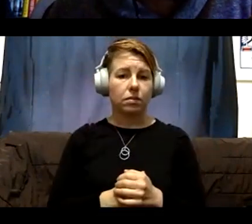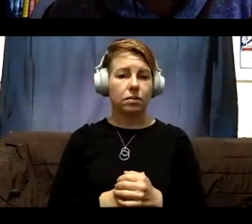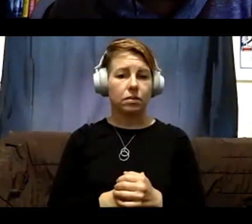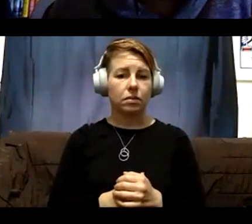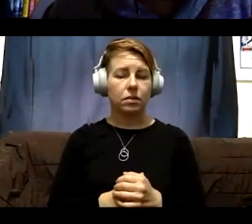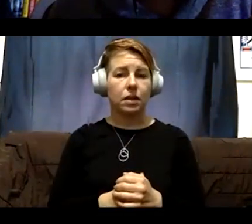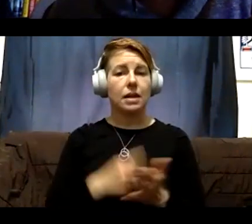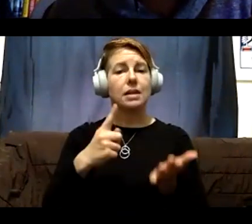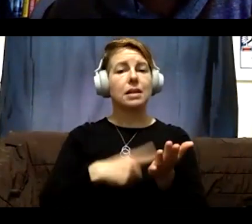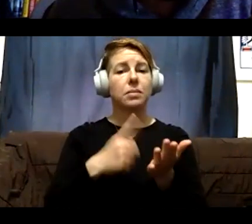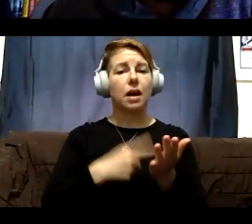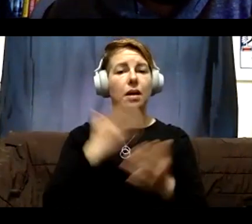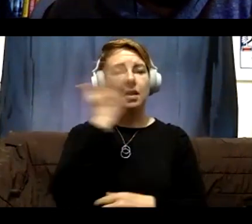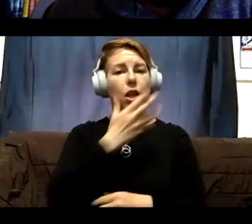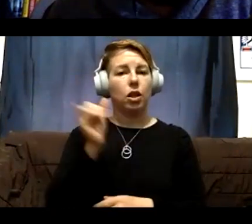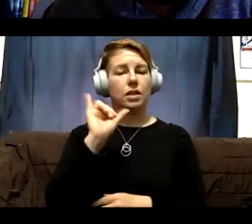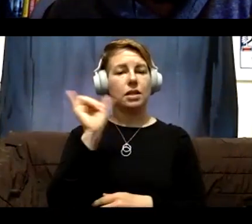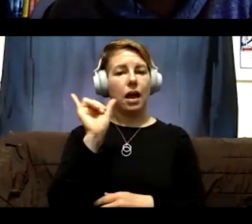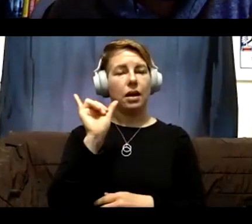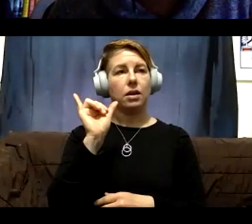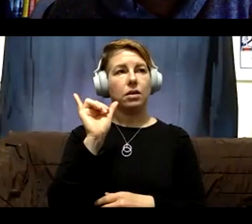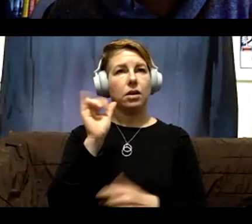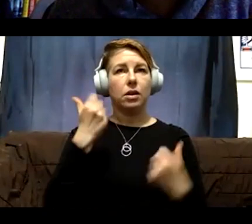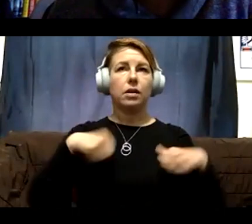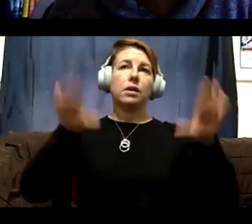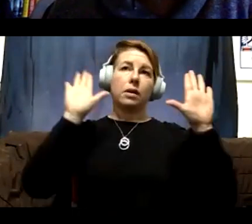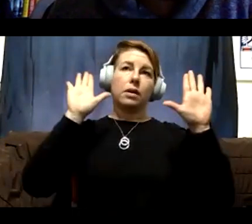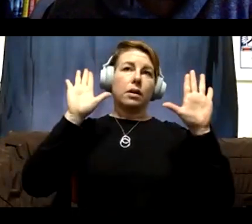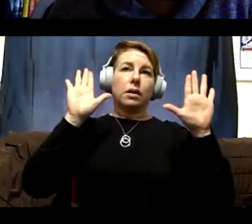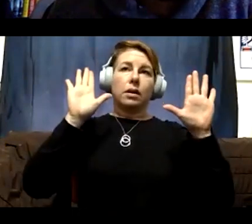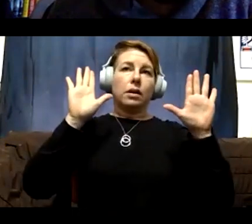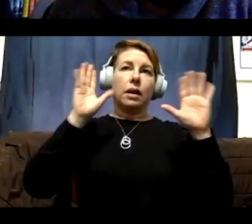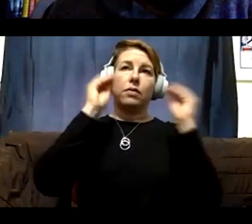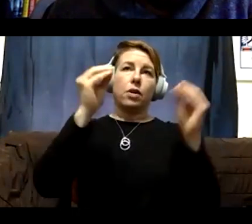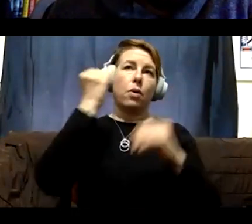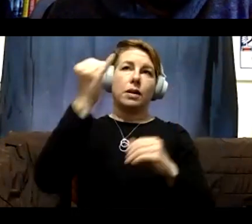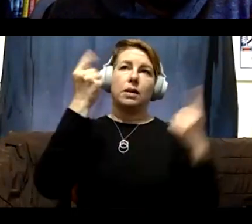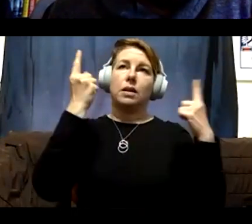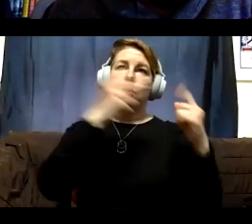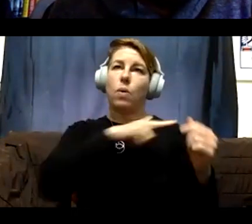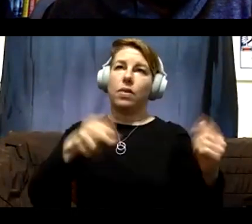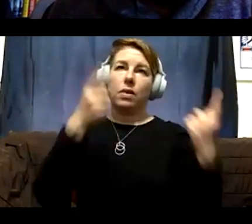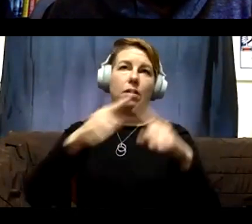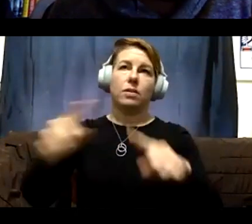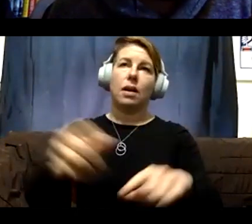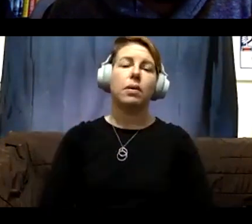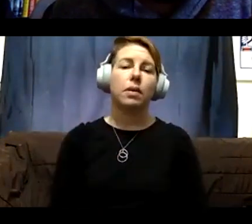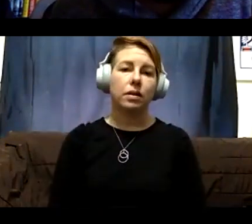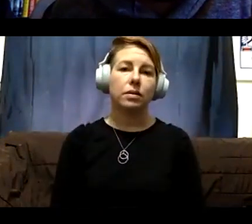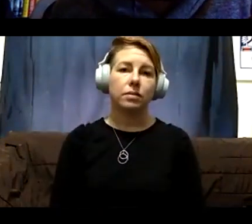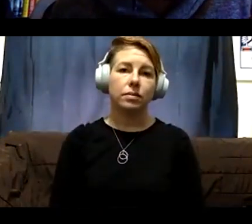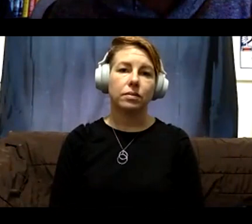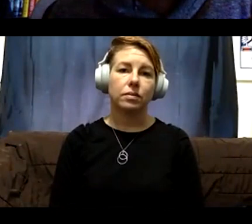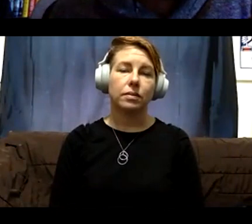Sometimes it looks like submitting to the limits of your understanding and admitting you have no idea what the hell is going on. Always,